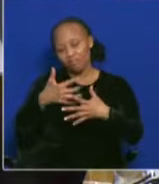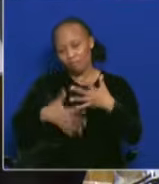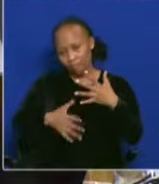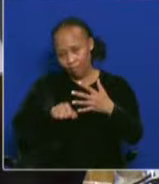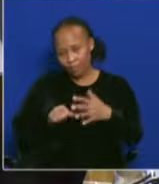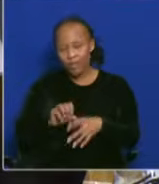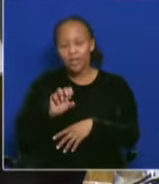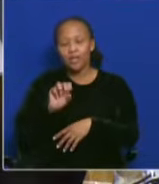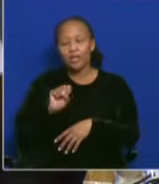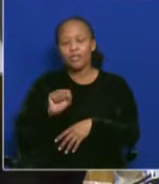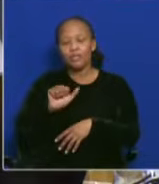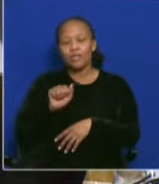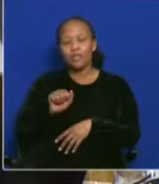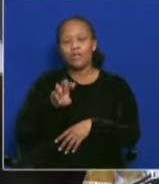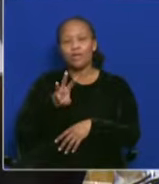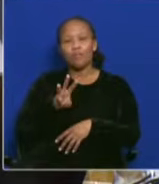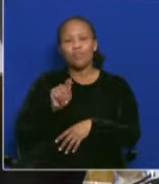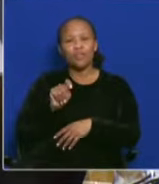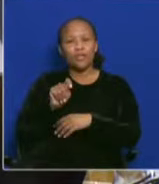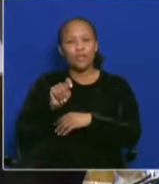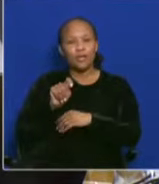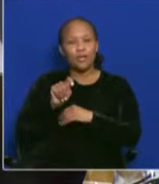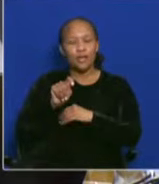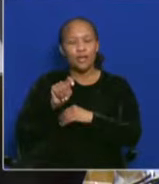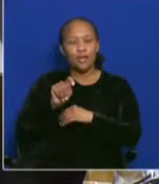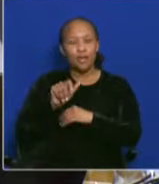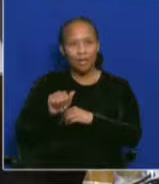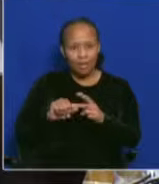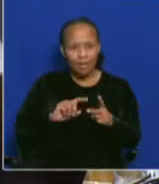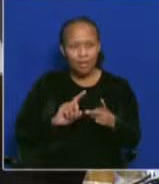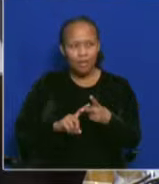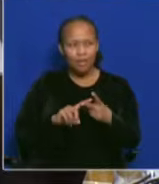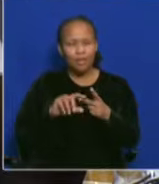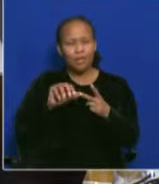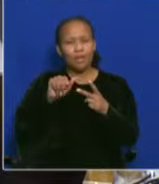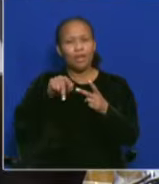SATTA, Ipsos, and Industry Material.